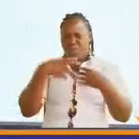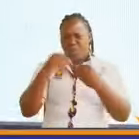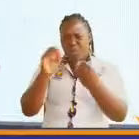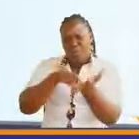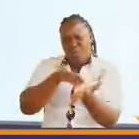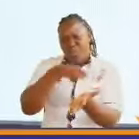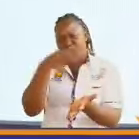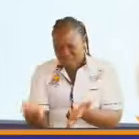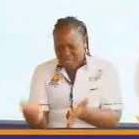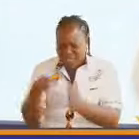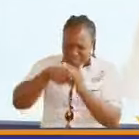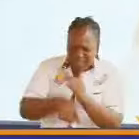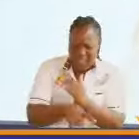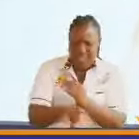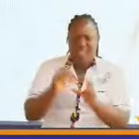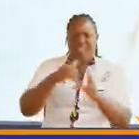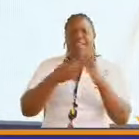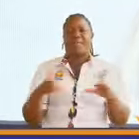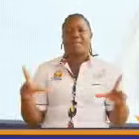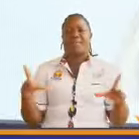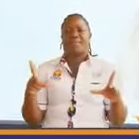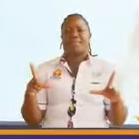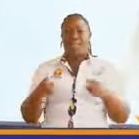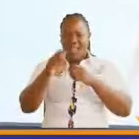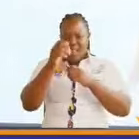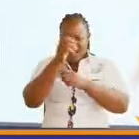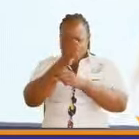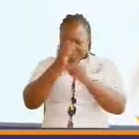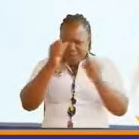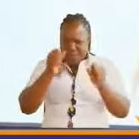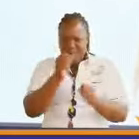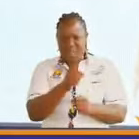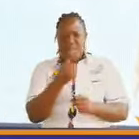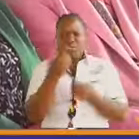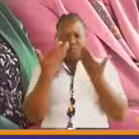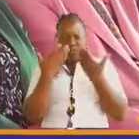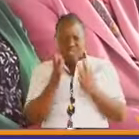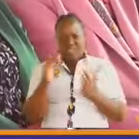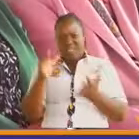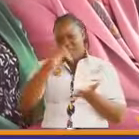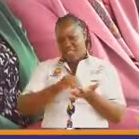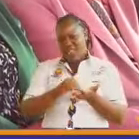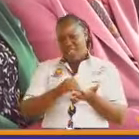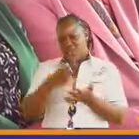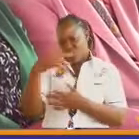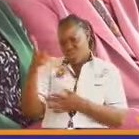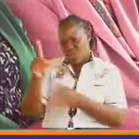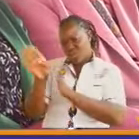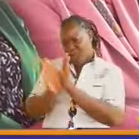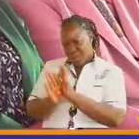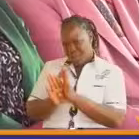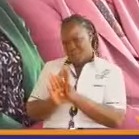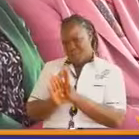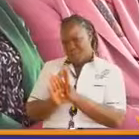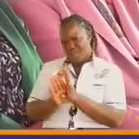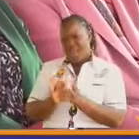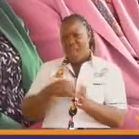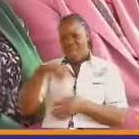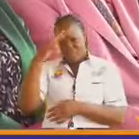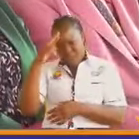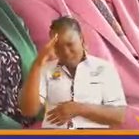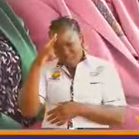and sink in the lake. Your Excellency, I want to conclude again by going to the Bible. And I'm